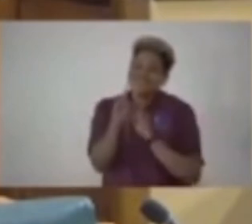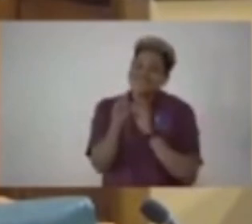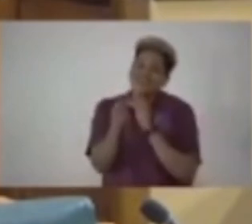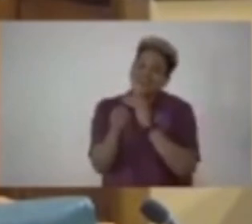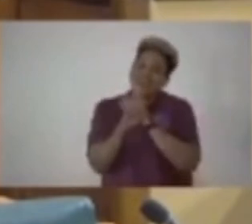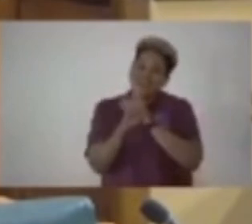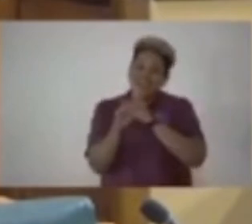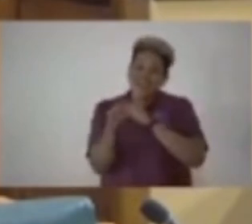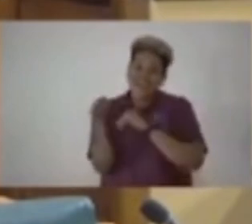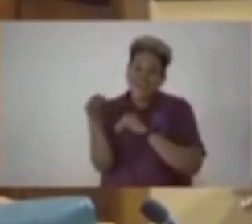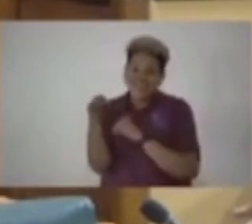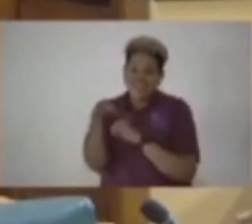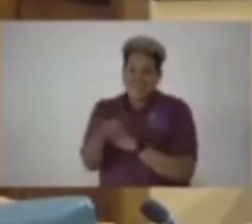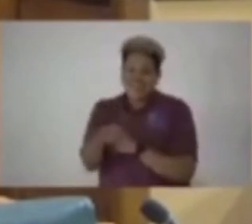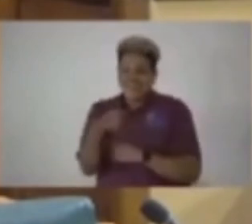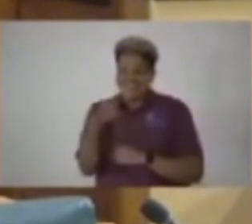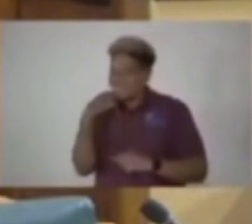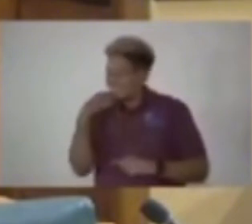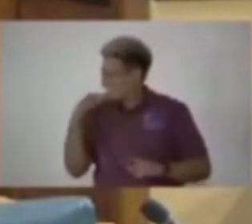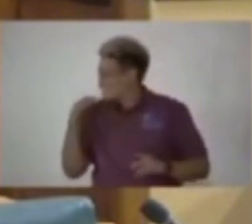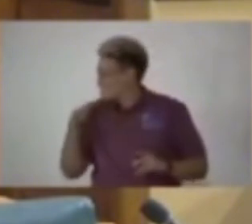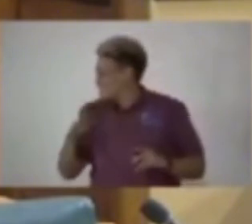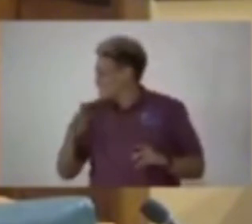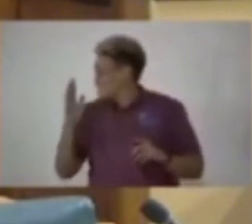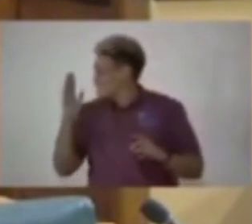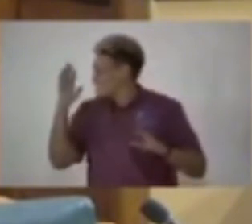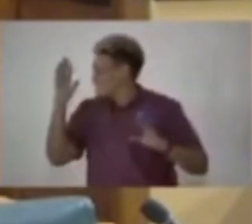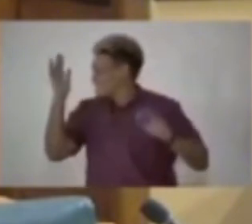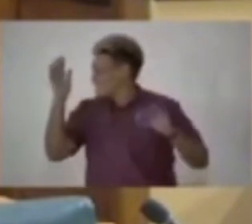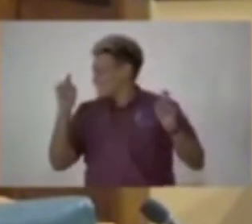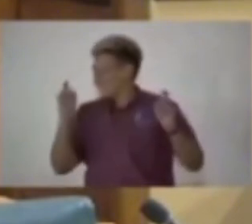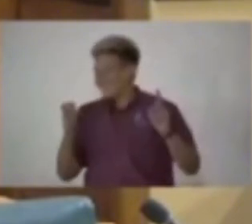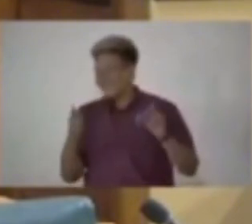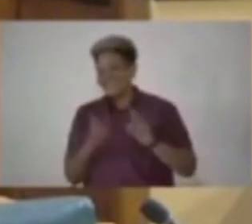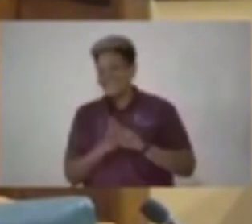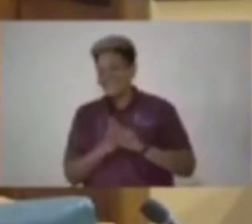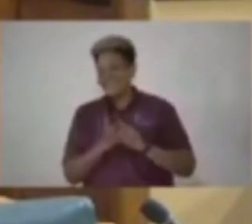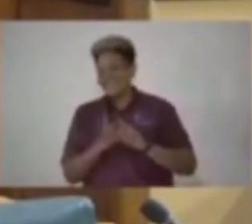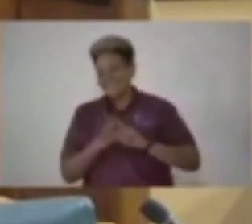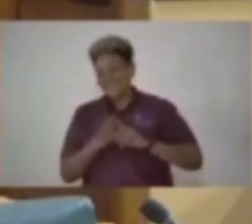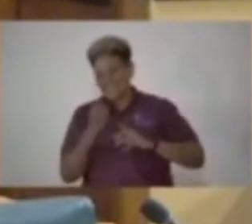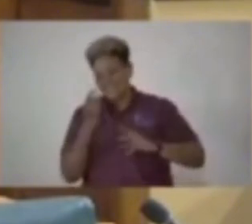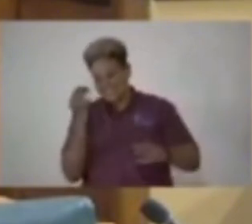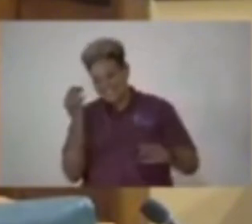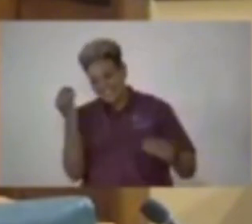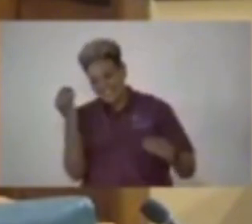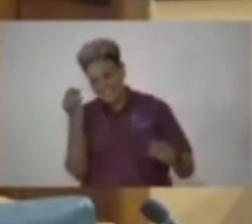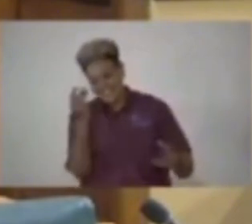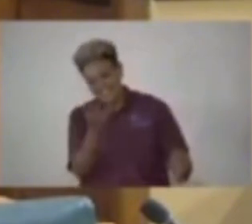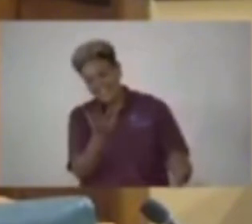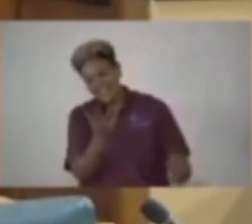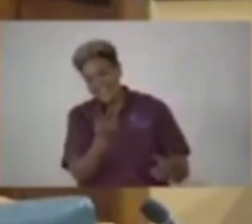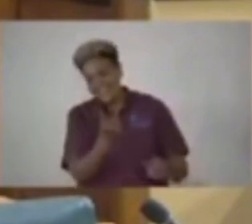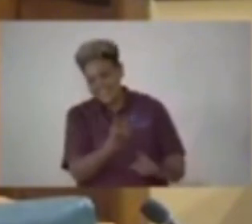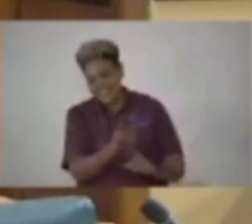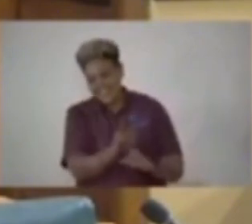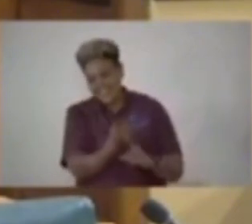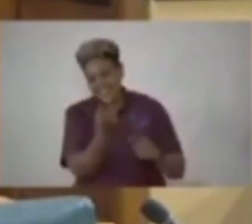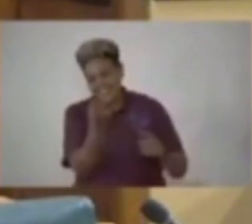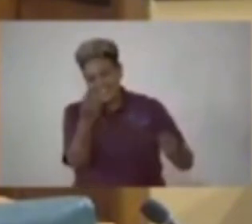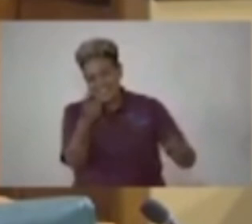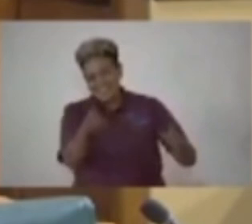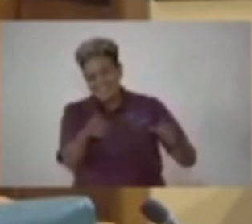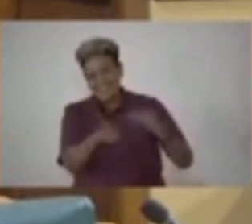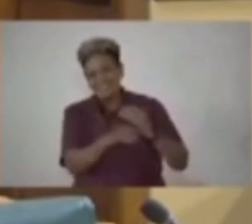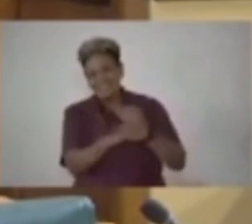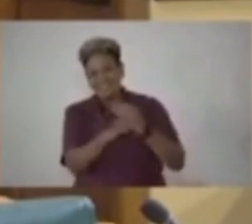of the speaker, to squeeze out of the speaker, to present the report. And she used all